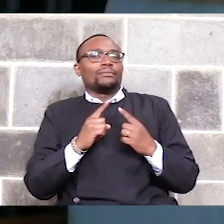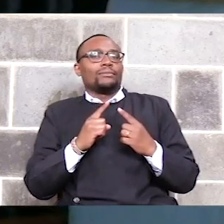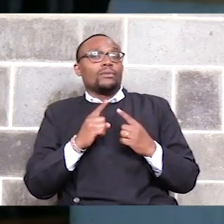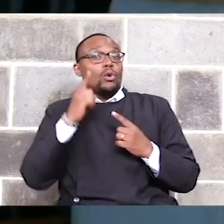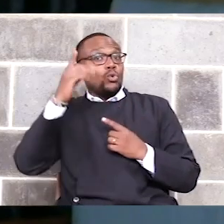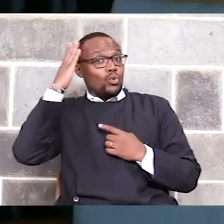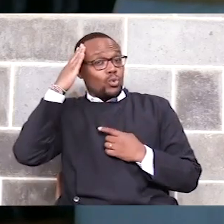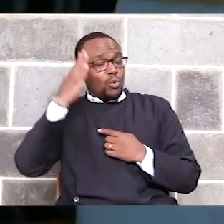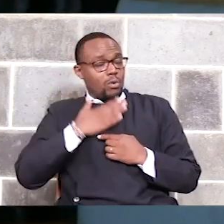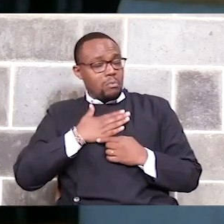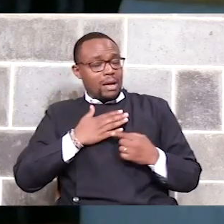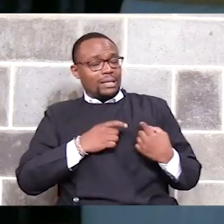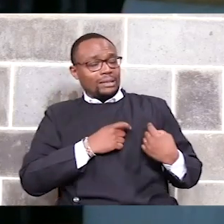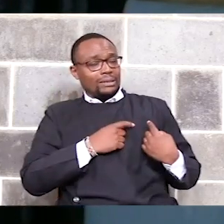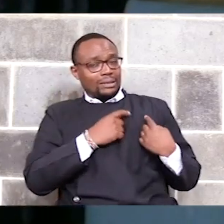You know my sins.